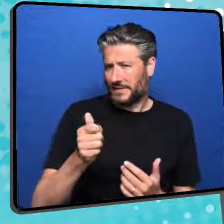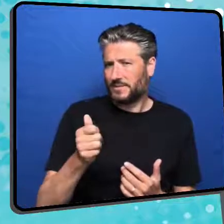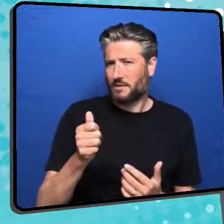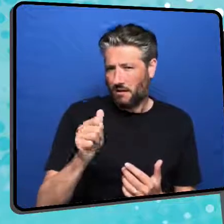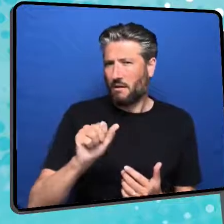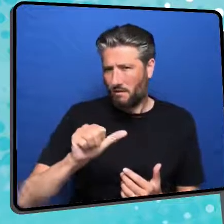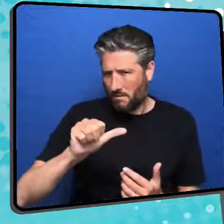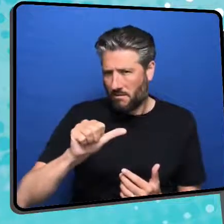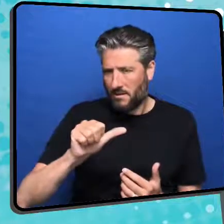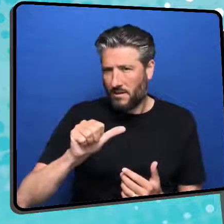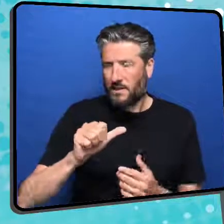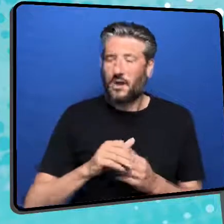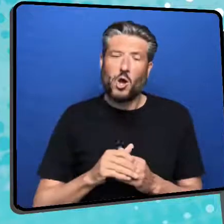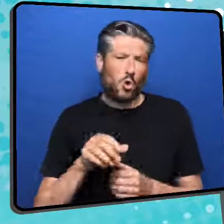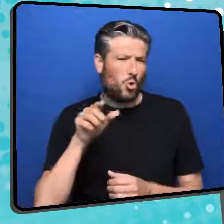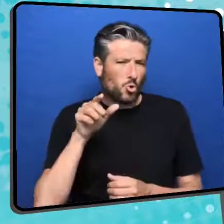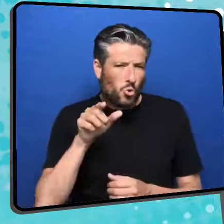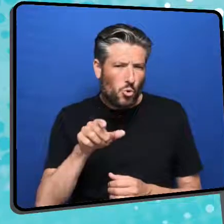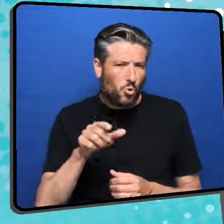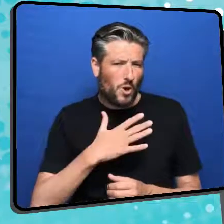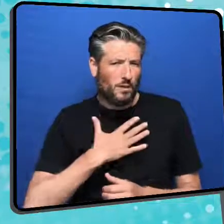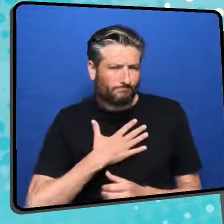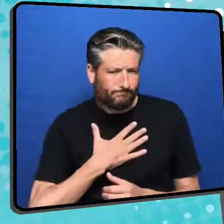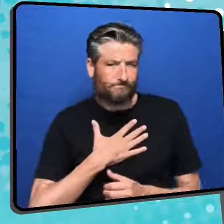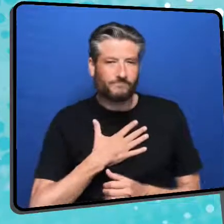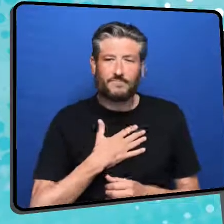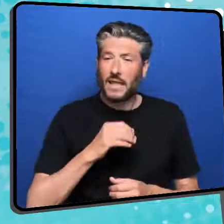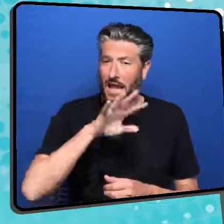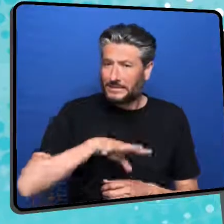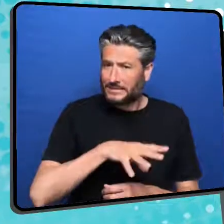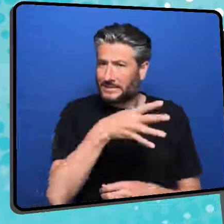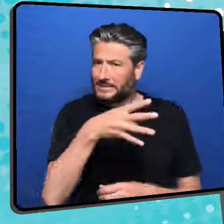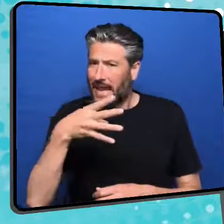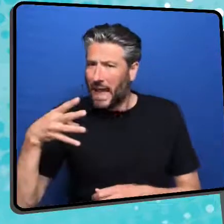of tabular data. Can you tell me a little bit more about what you meant there?